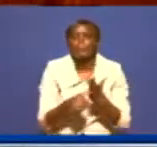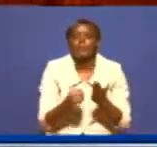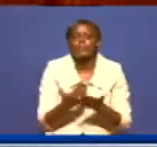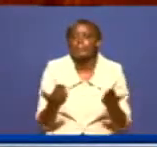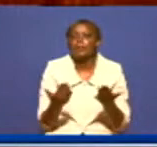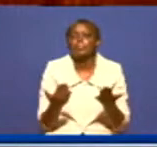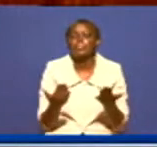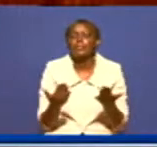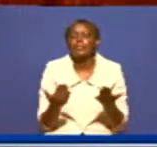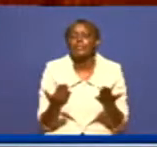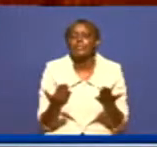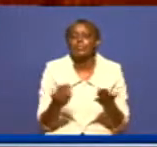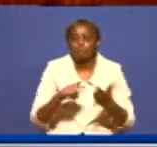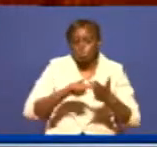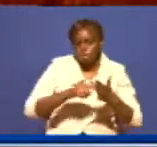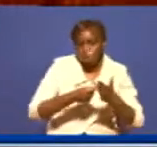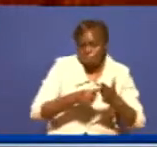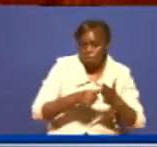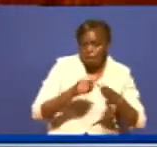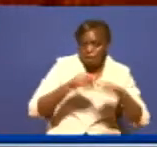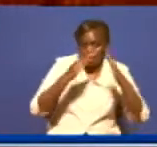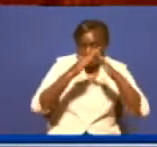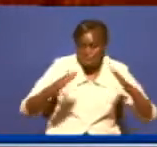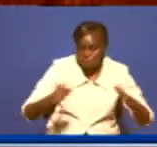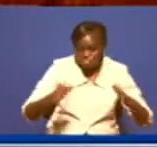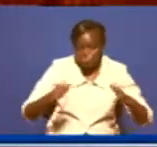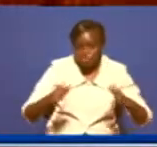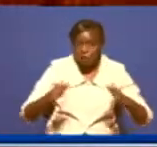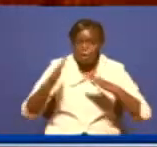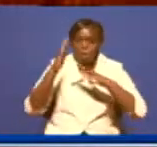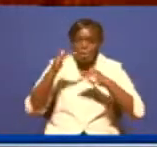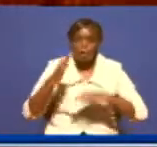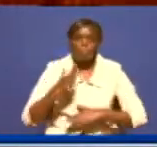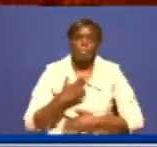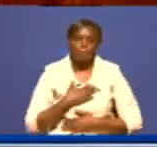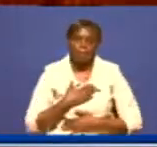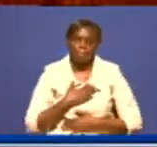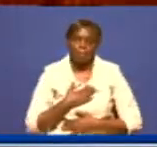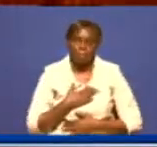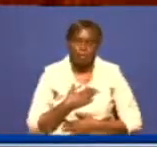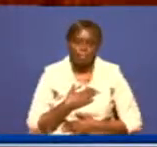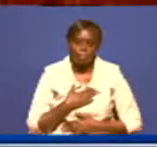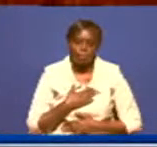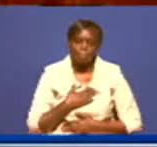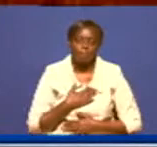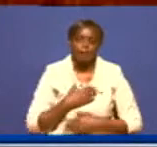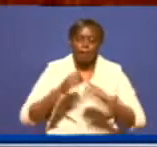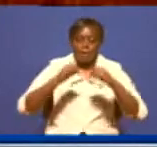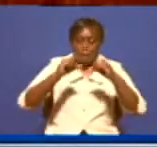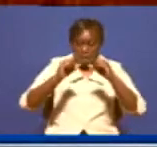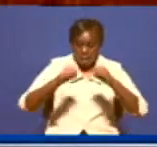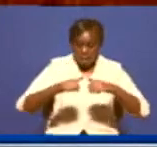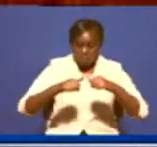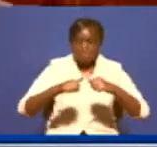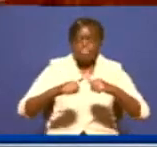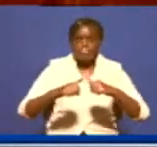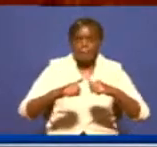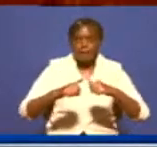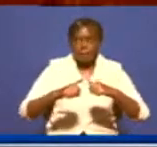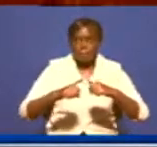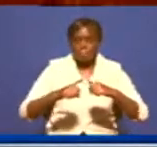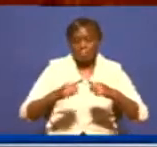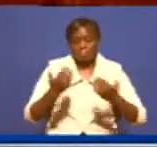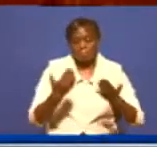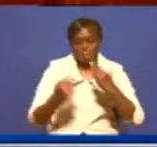fixed in that house? Madam Speaker, I would have also hoped that this tenancy agreement would either think